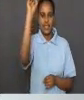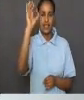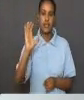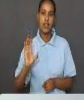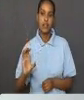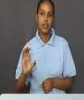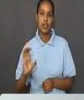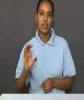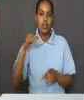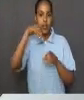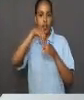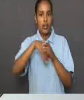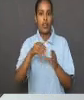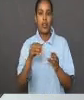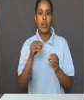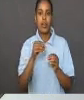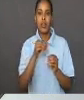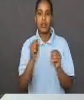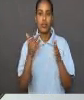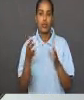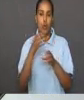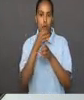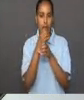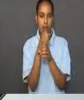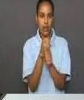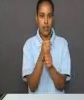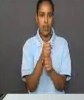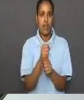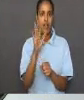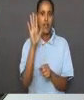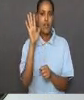Celsius in a solution containing